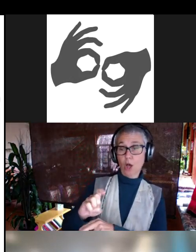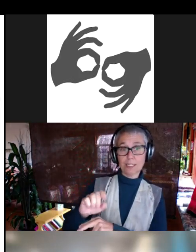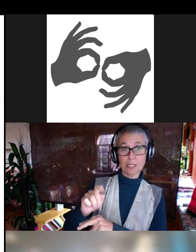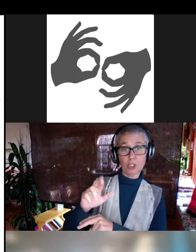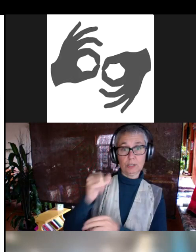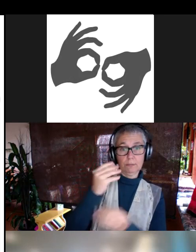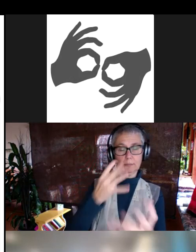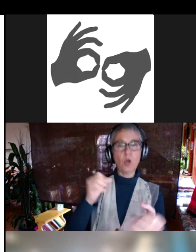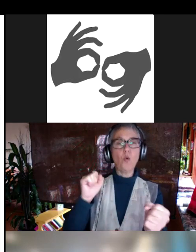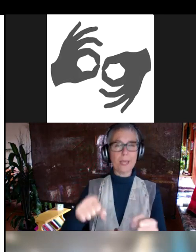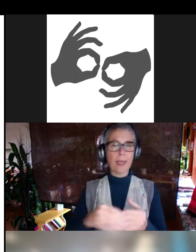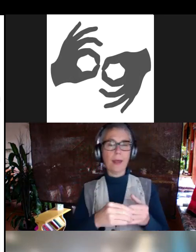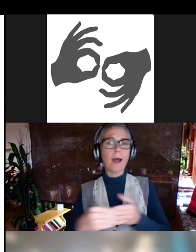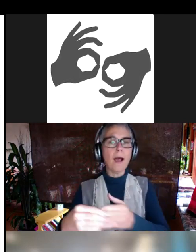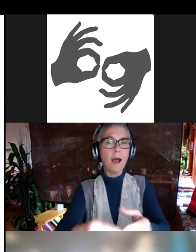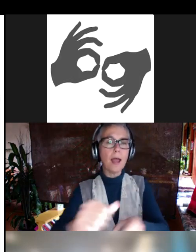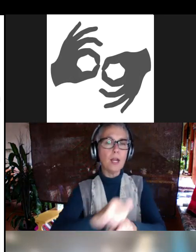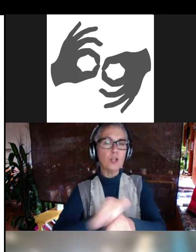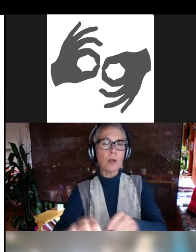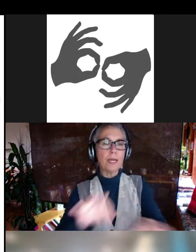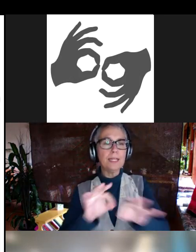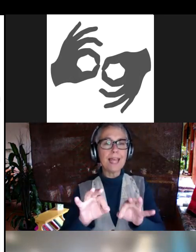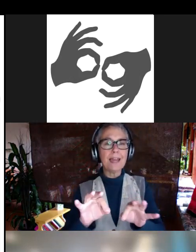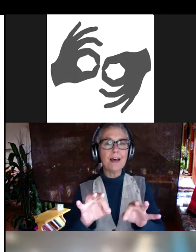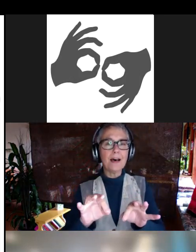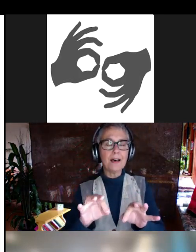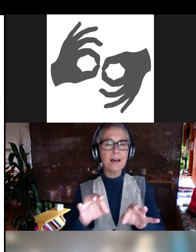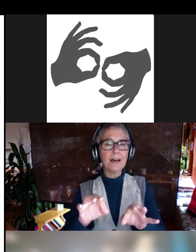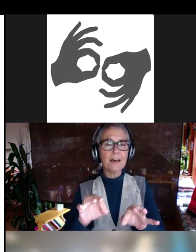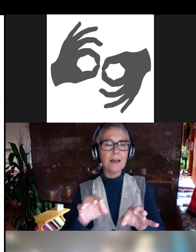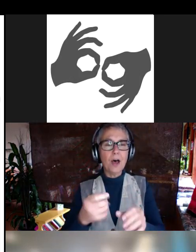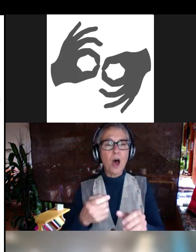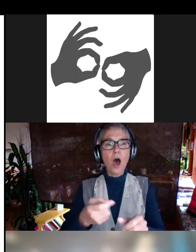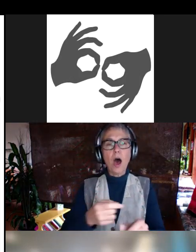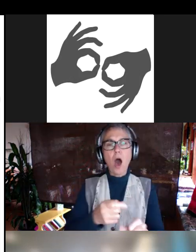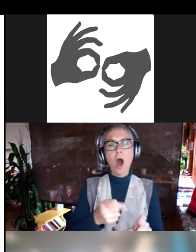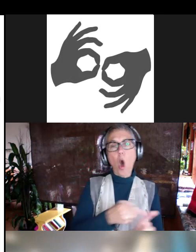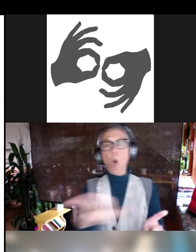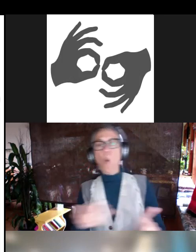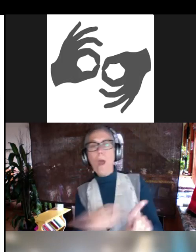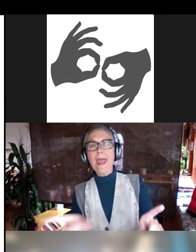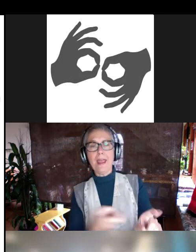structure, we can guide training data selection away from holes to enable more efficient MLDE.